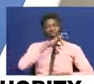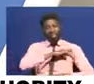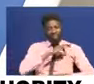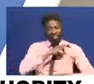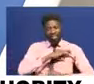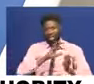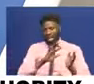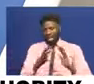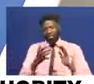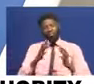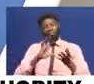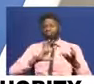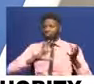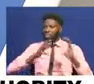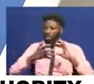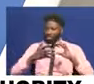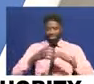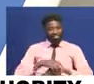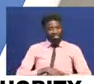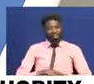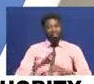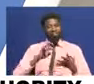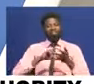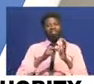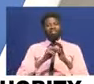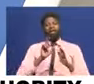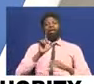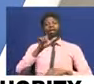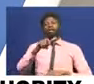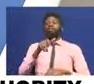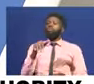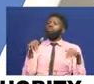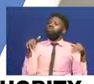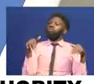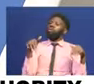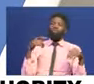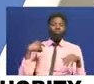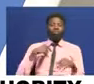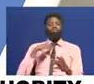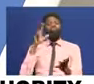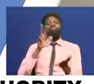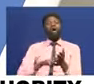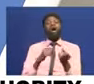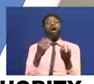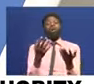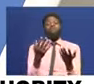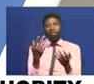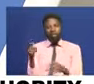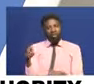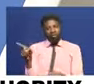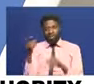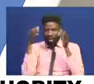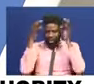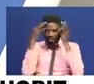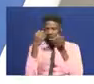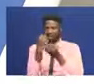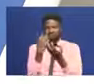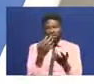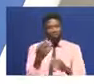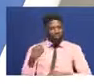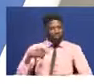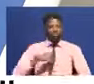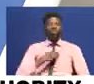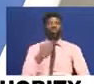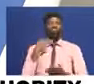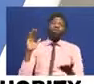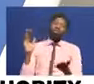complicated that at the end of the day, it was like a magic number. You wait to be told, how much have we approved for you for this procedure? That is what we want to get rid of. So now, if, for example, we say